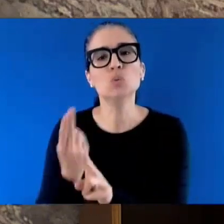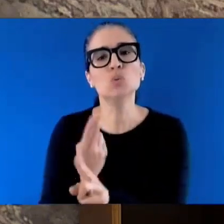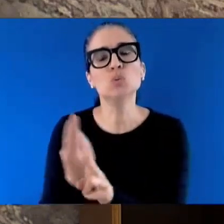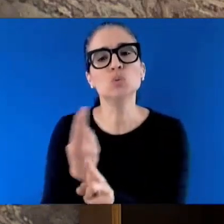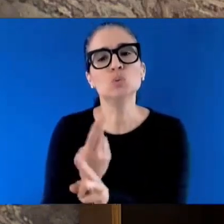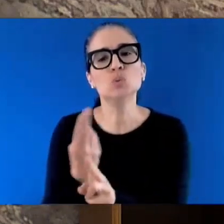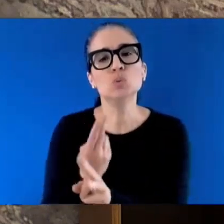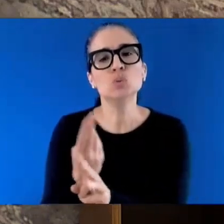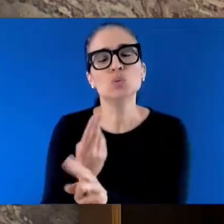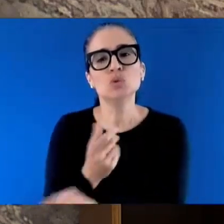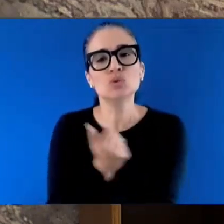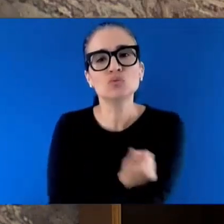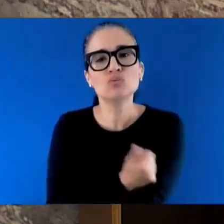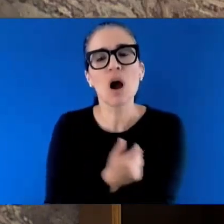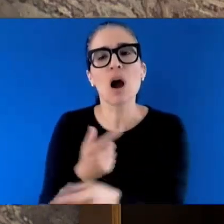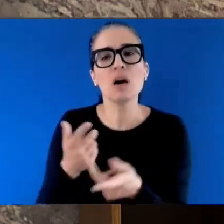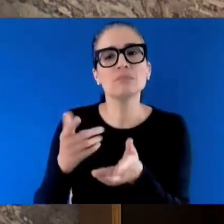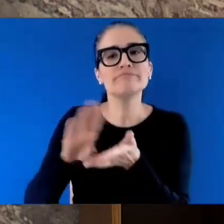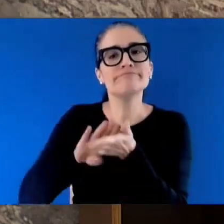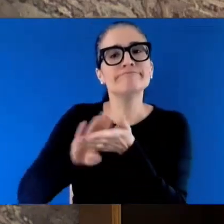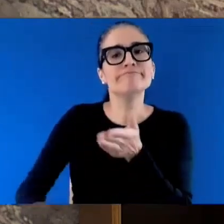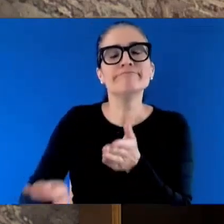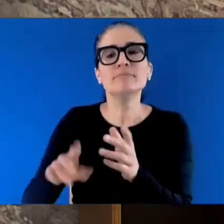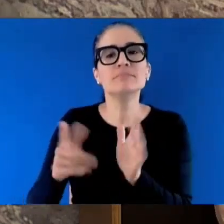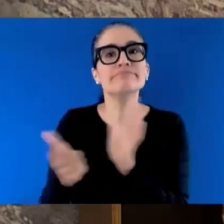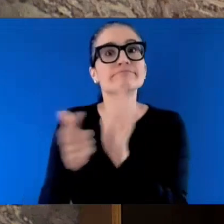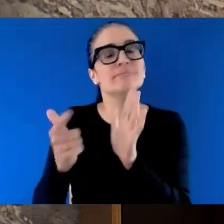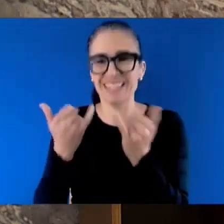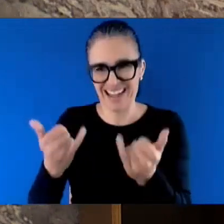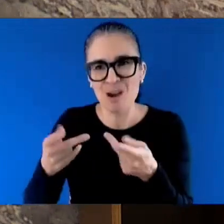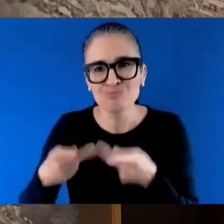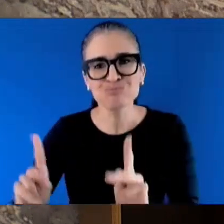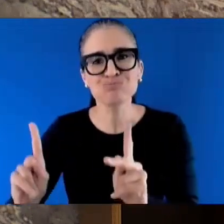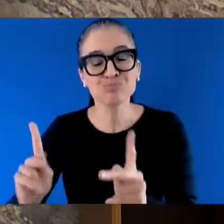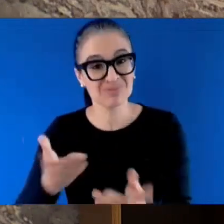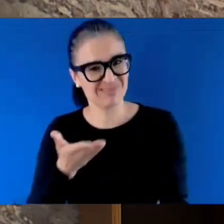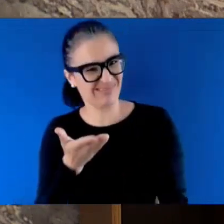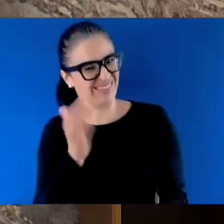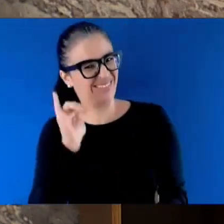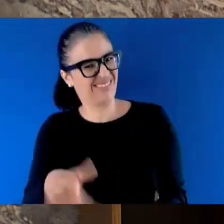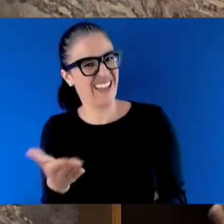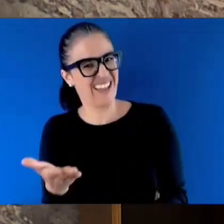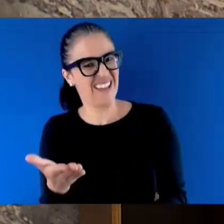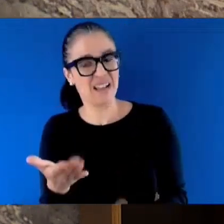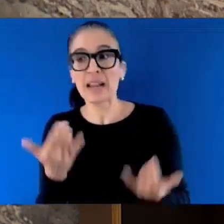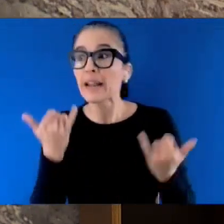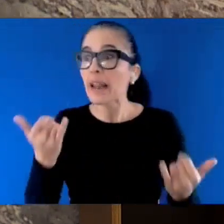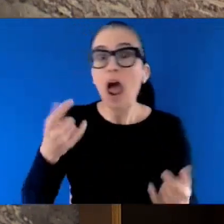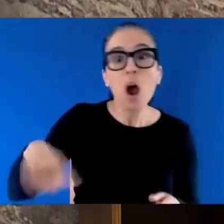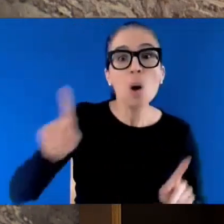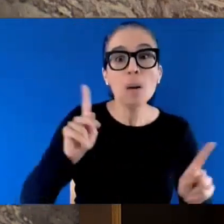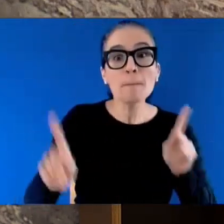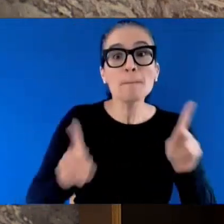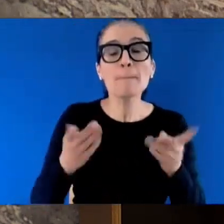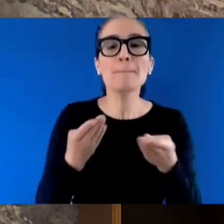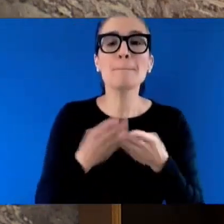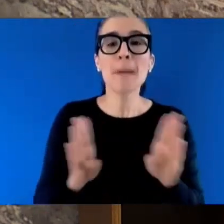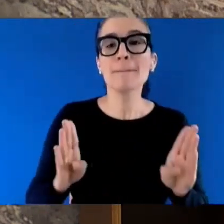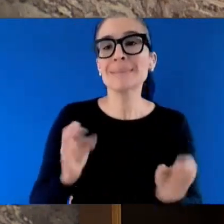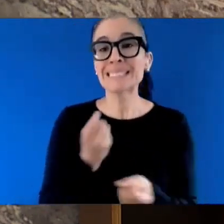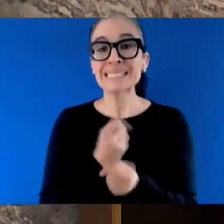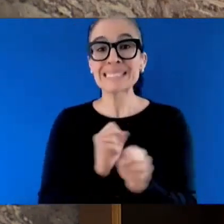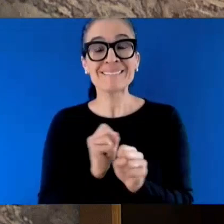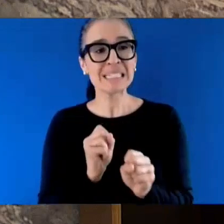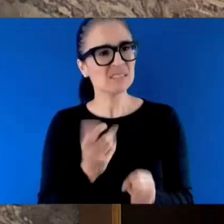guy responsible, the public safety minister, declaring it absolutely outrageous, absolutely frustrating, and just